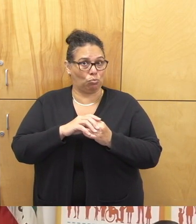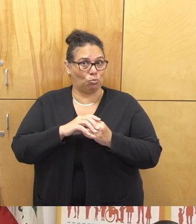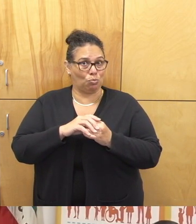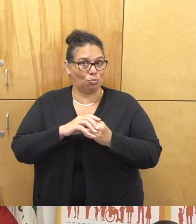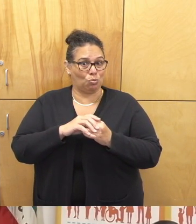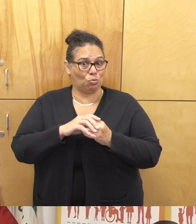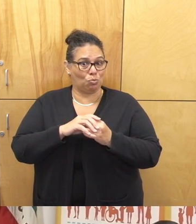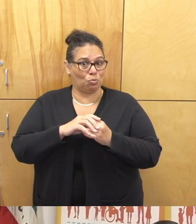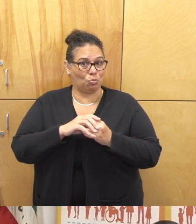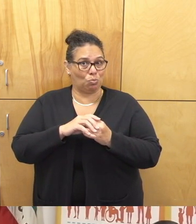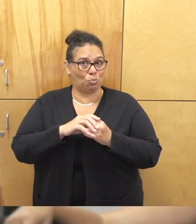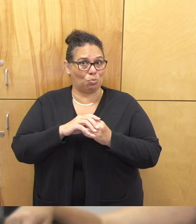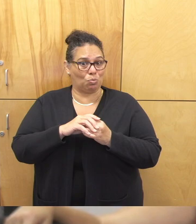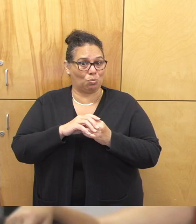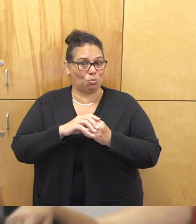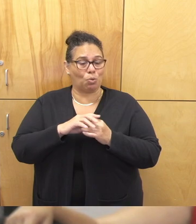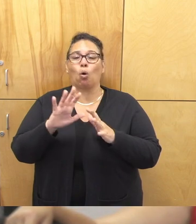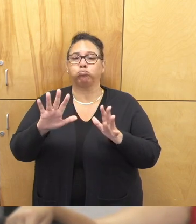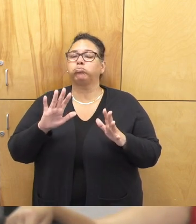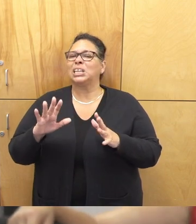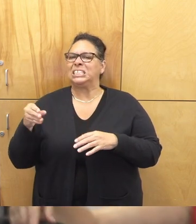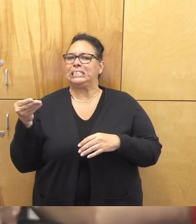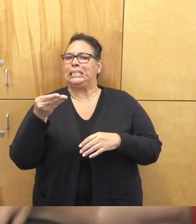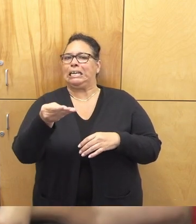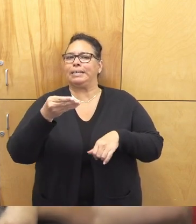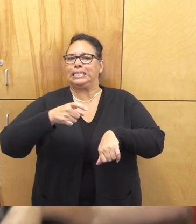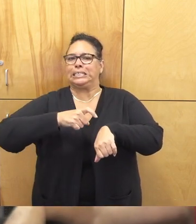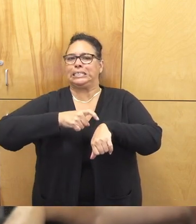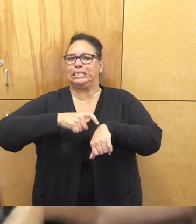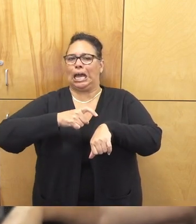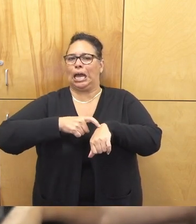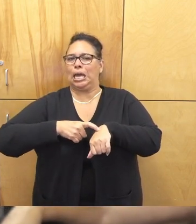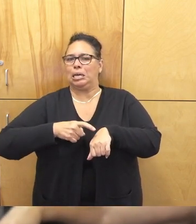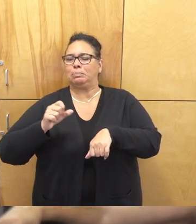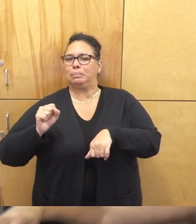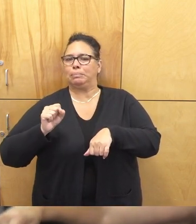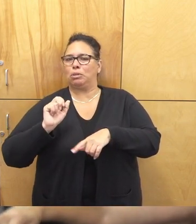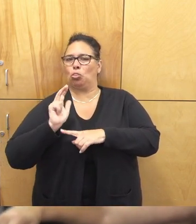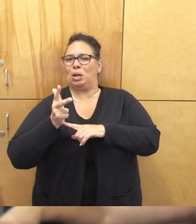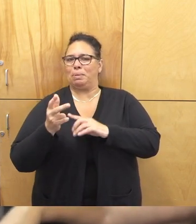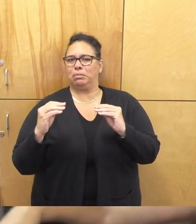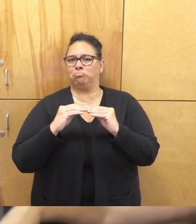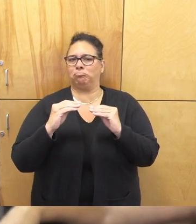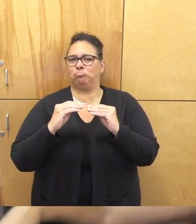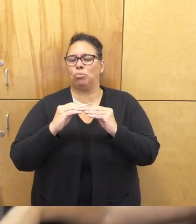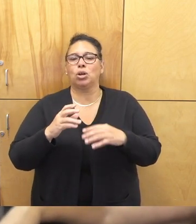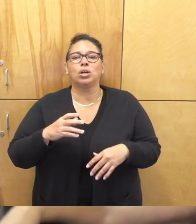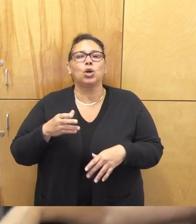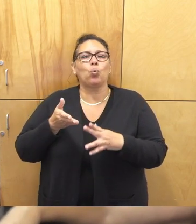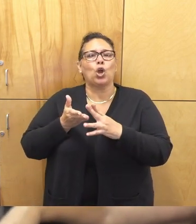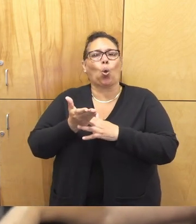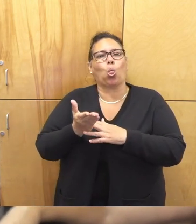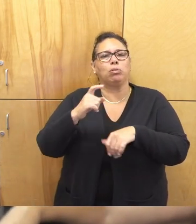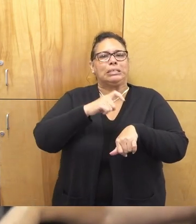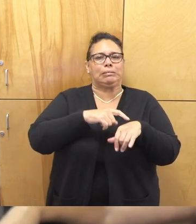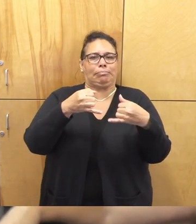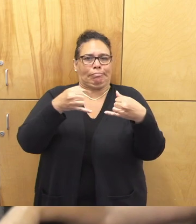Okay, here we go. So as we move through the chronology of events,